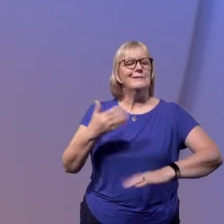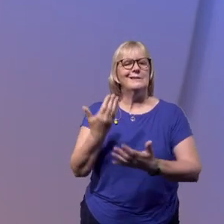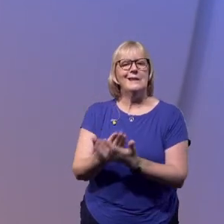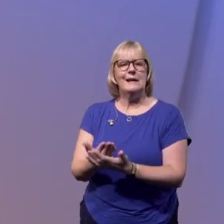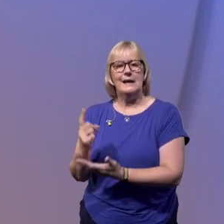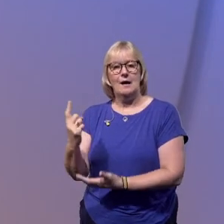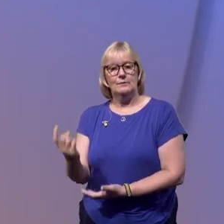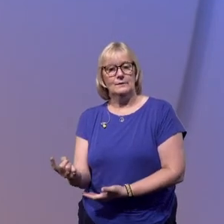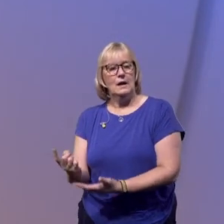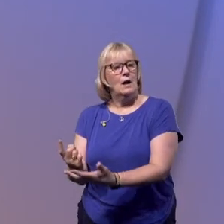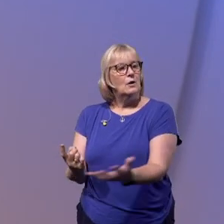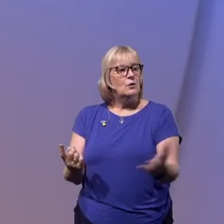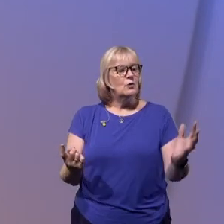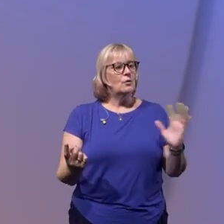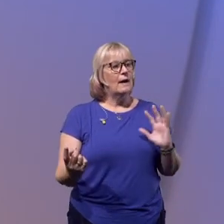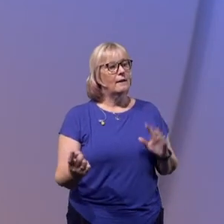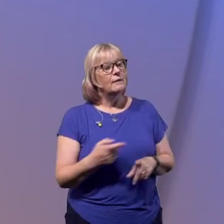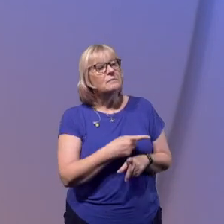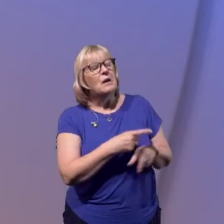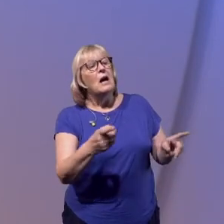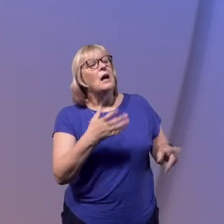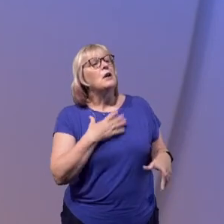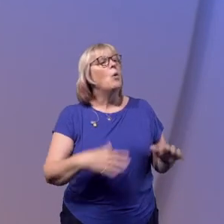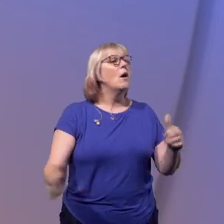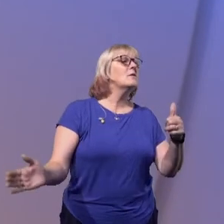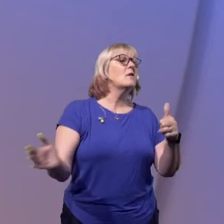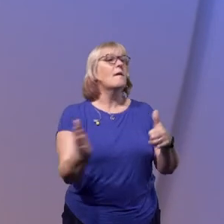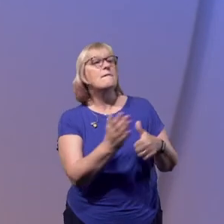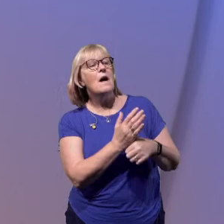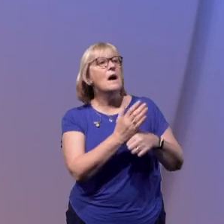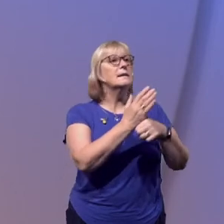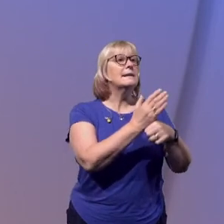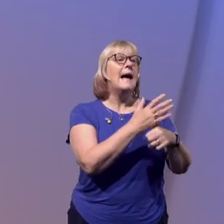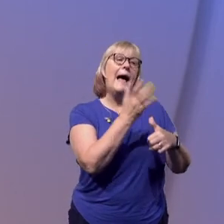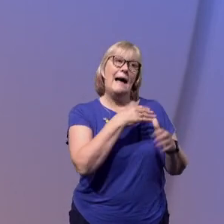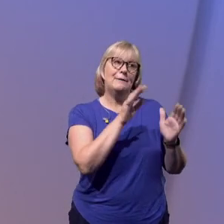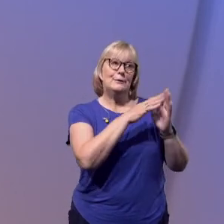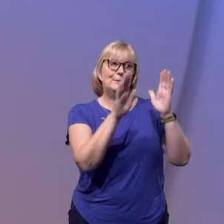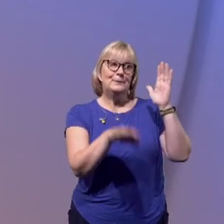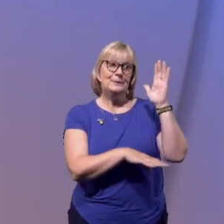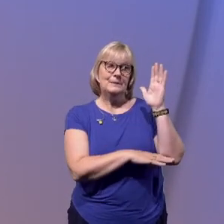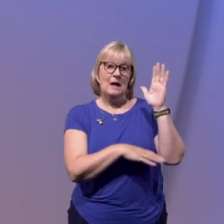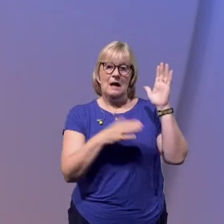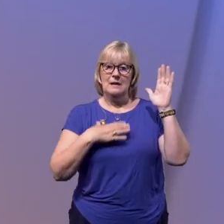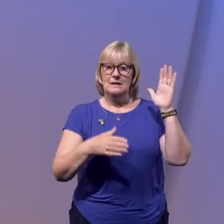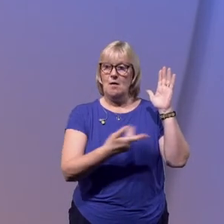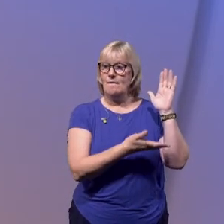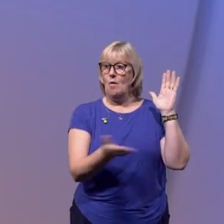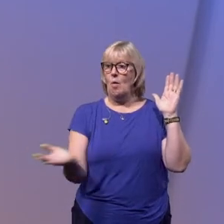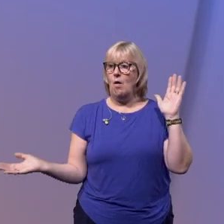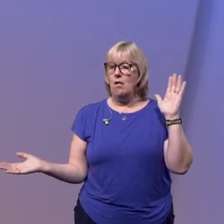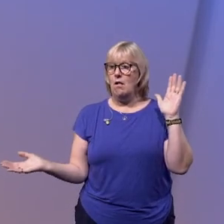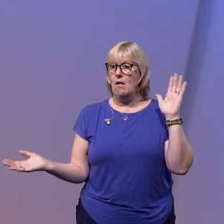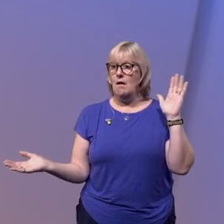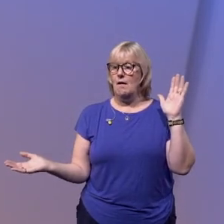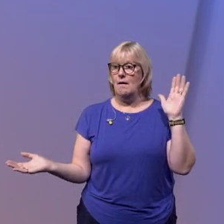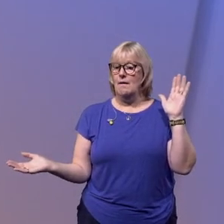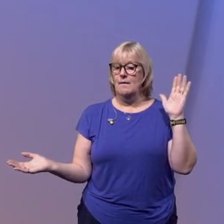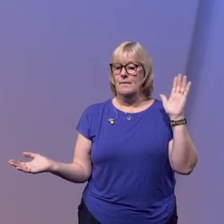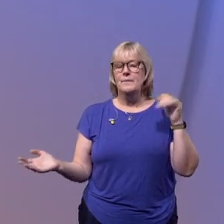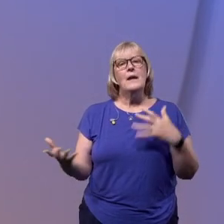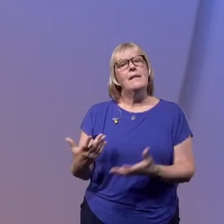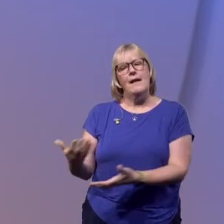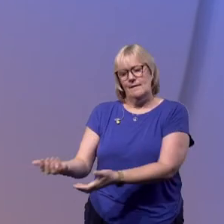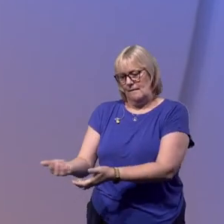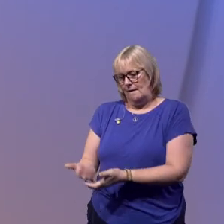said, "If anyone wants to be first, he must be the very last and the servant of all." He took a little child